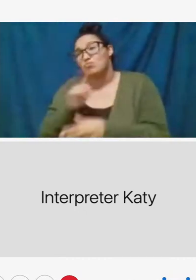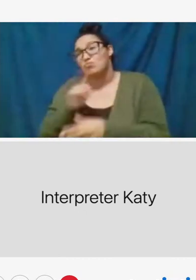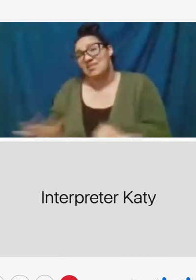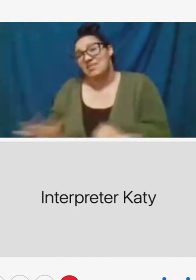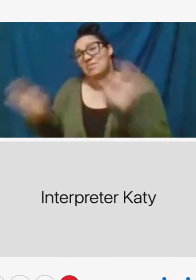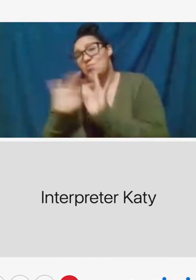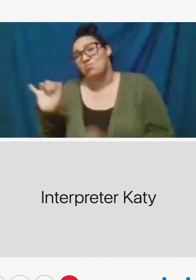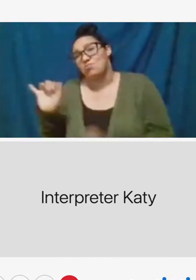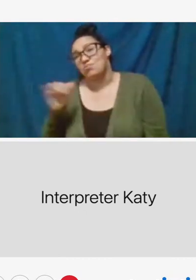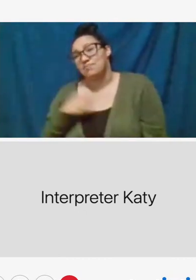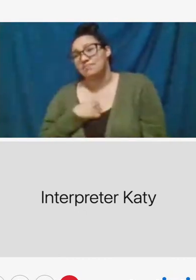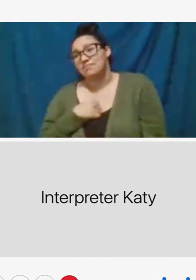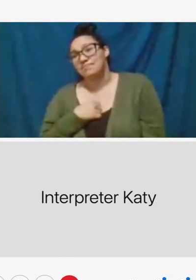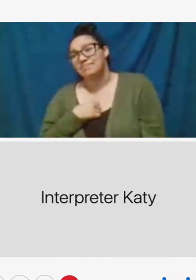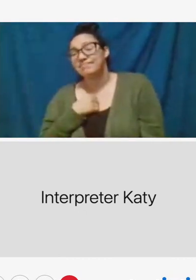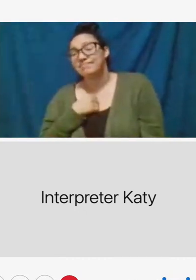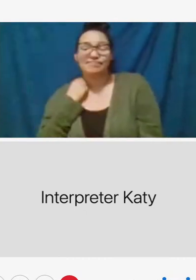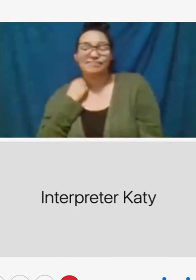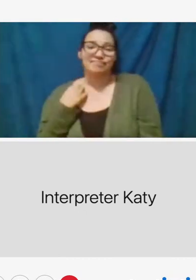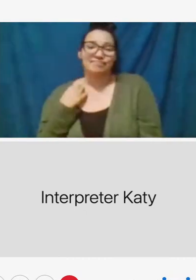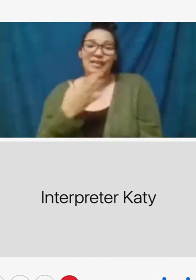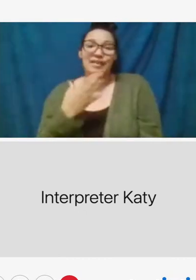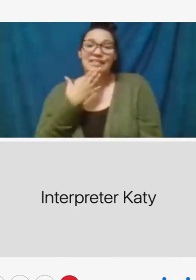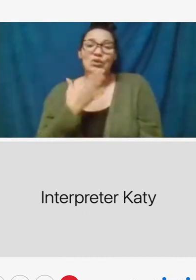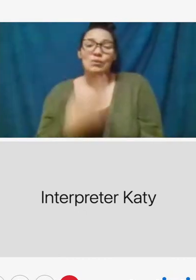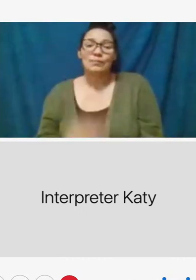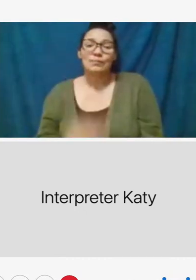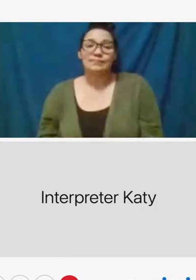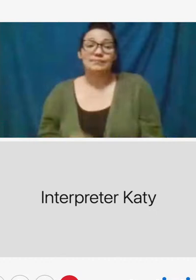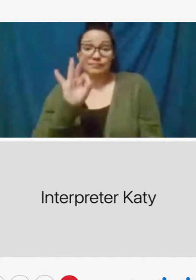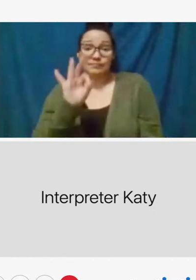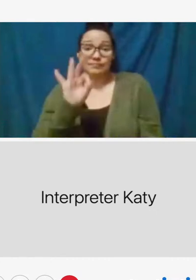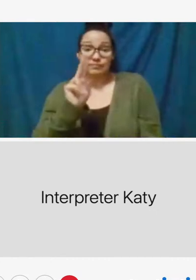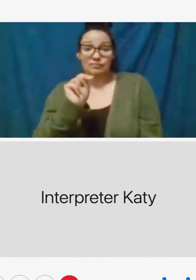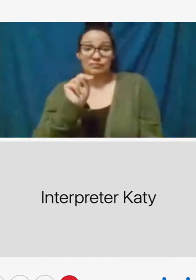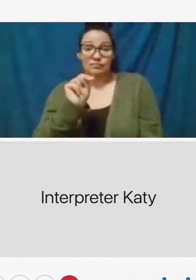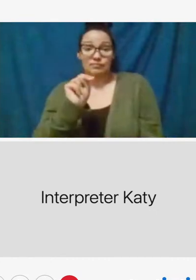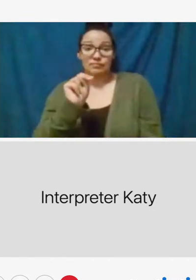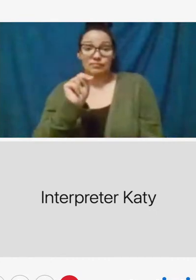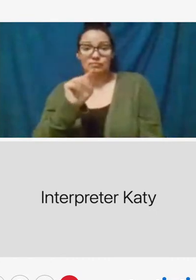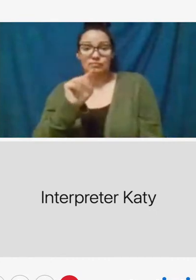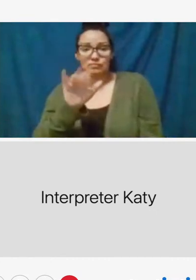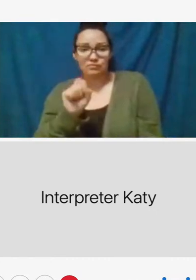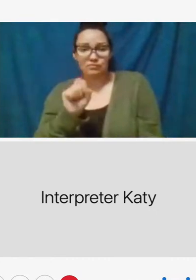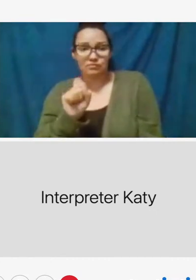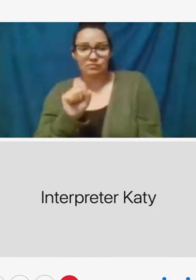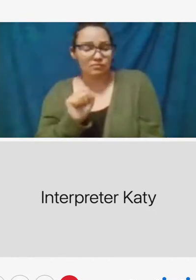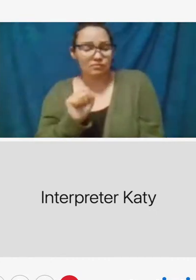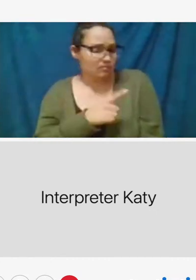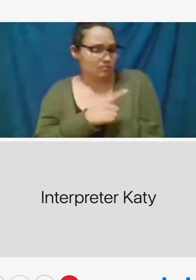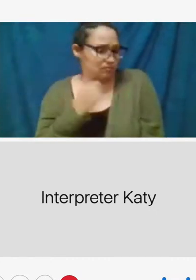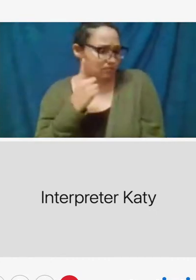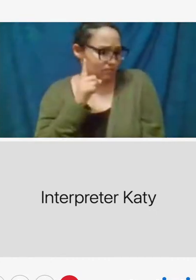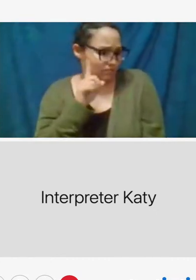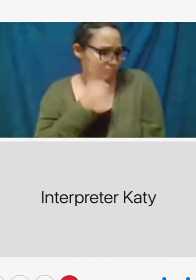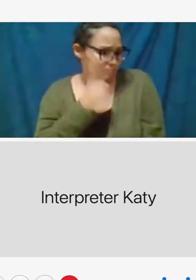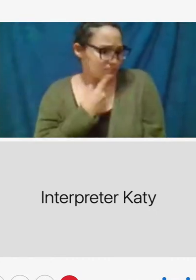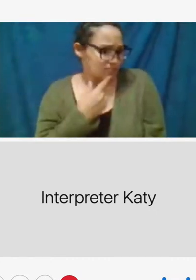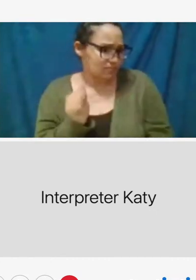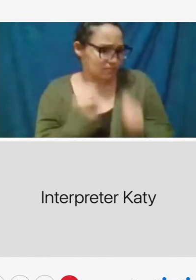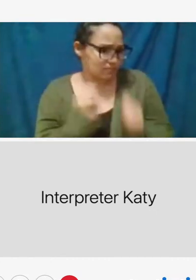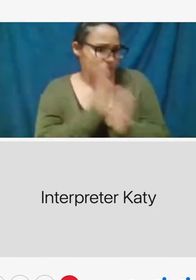so thank you Mr fent yes I think you mentioned the on the buses if we do make a when we make our